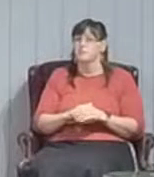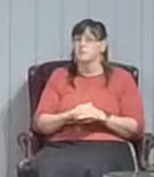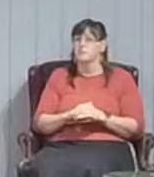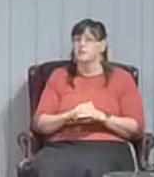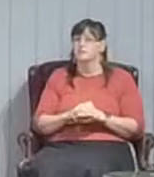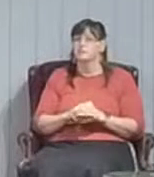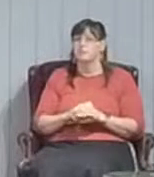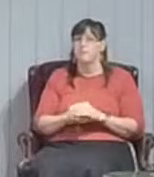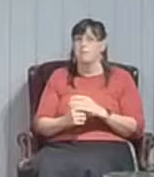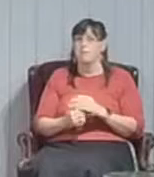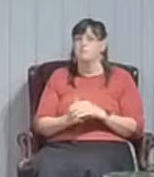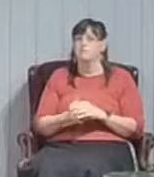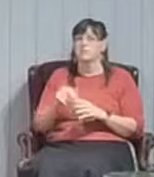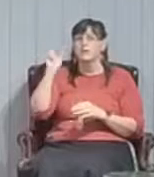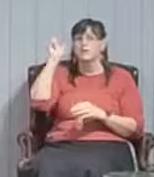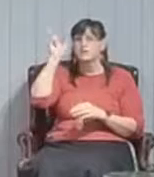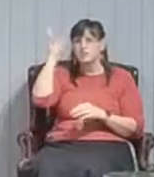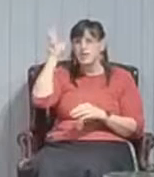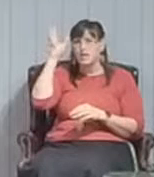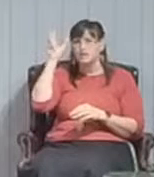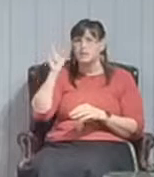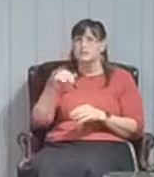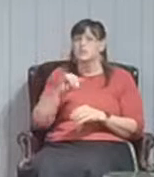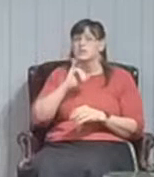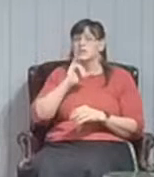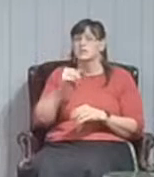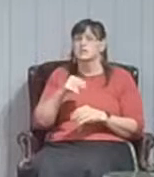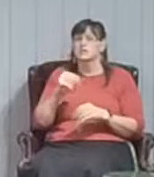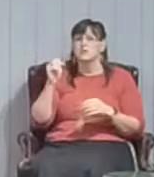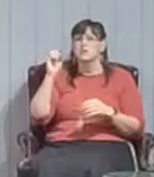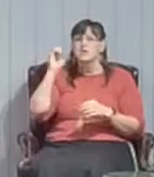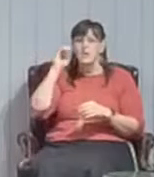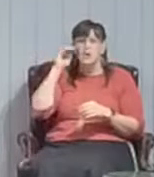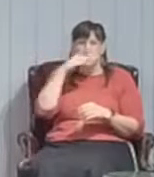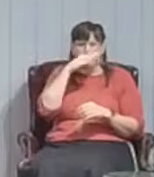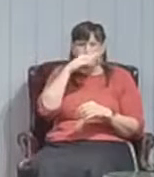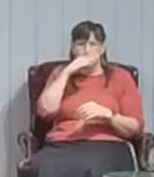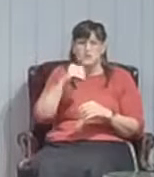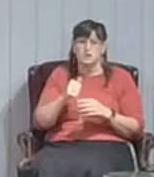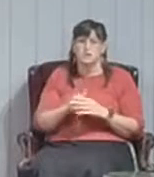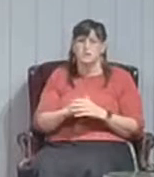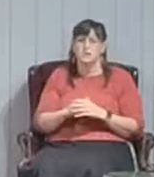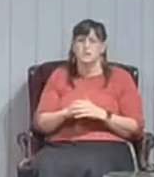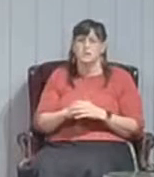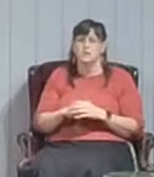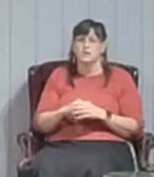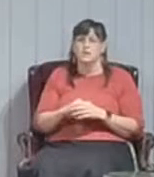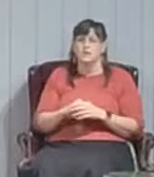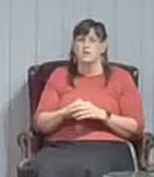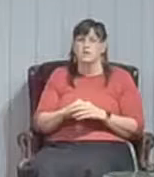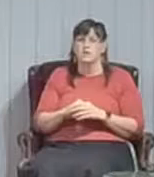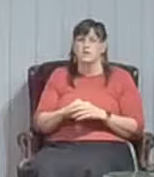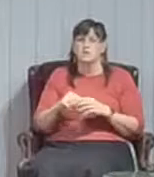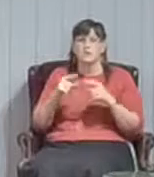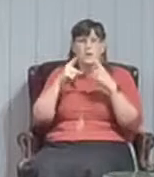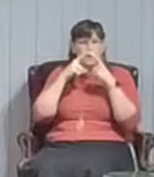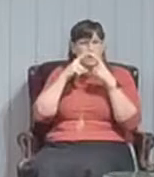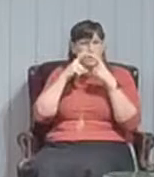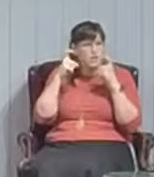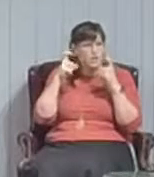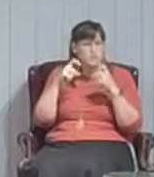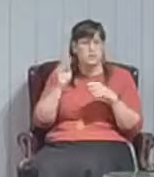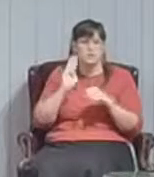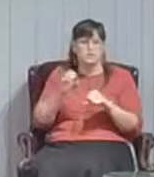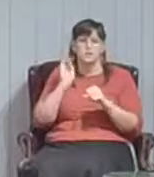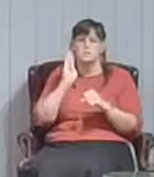I hope I don't have to explain this, Satan is ugly to the core, but he can transform himself into something